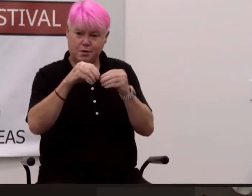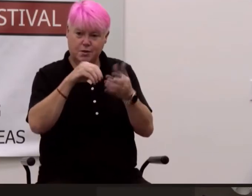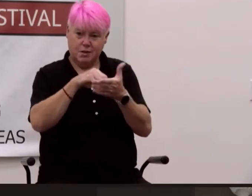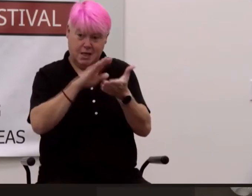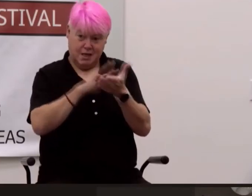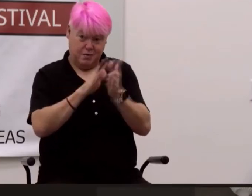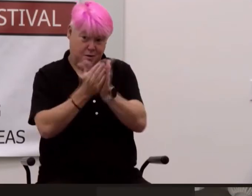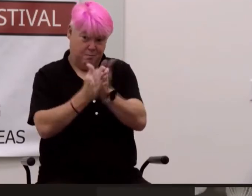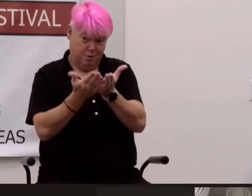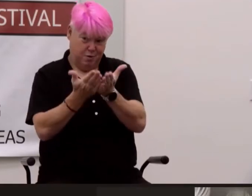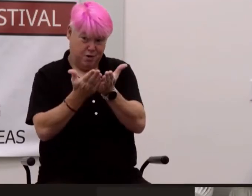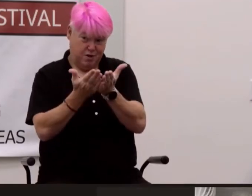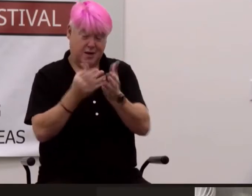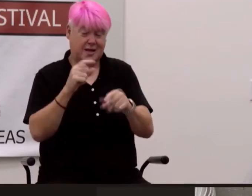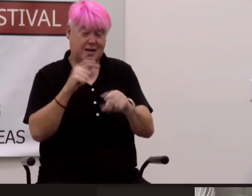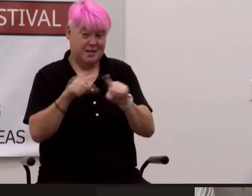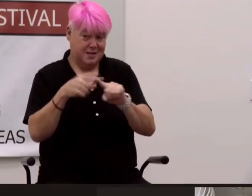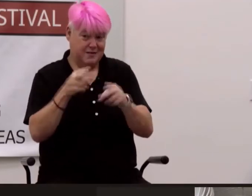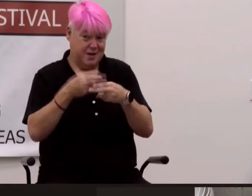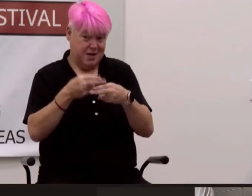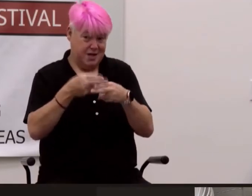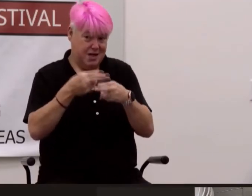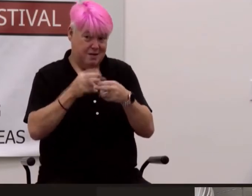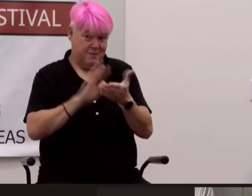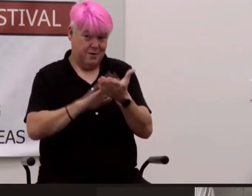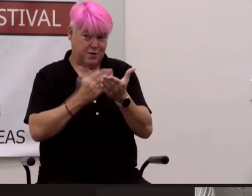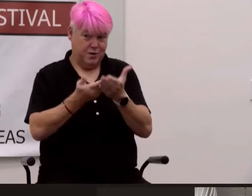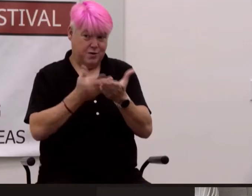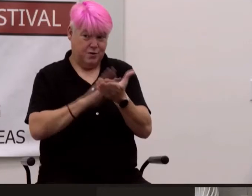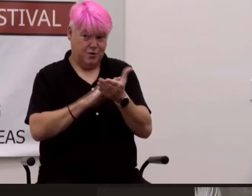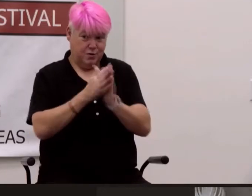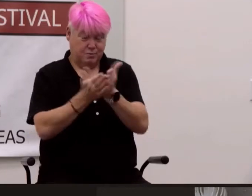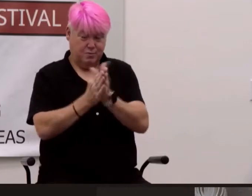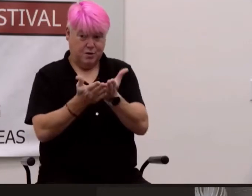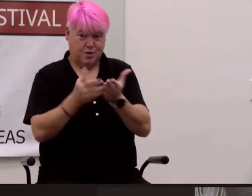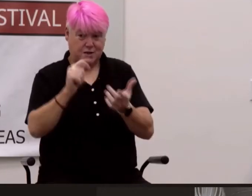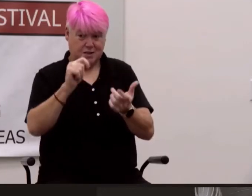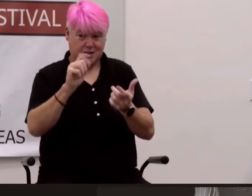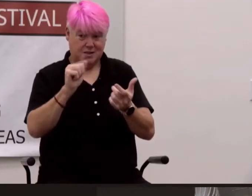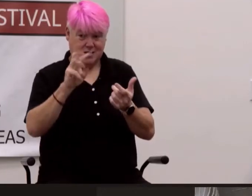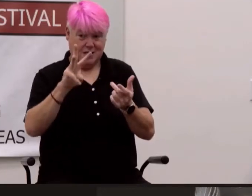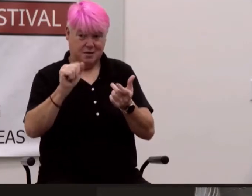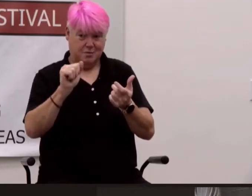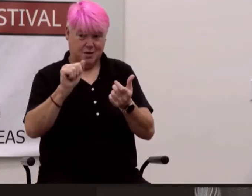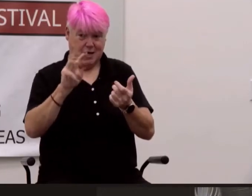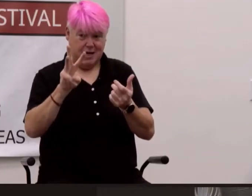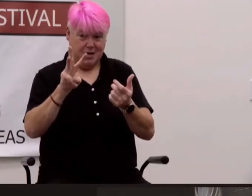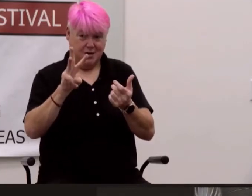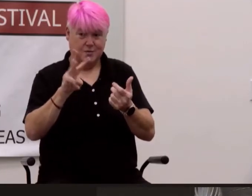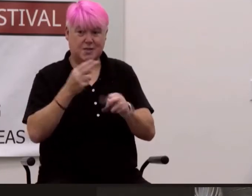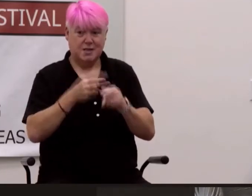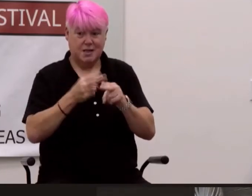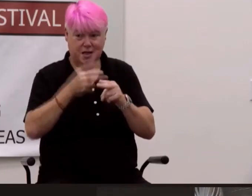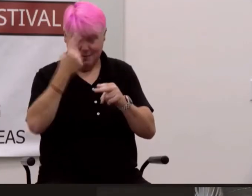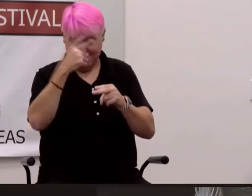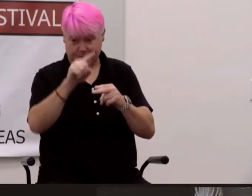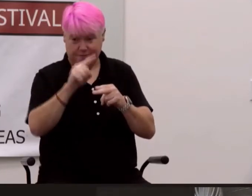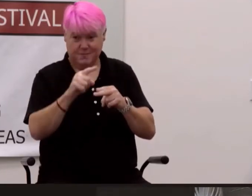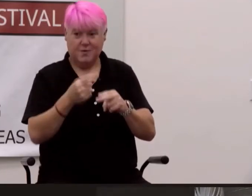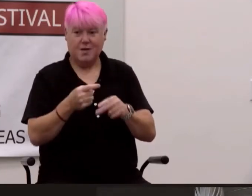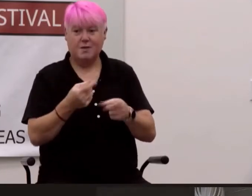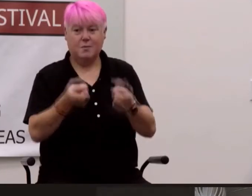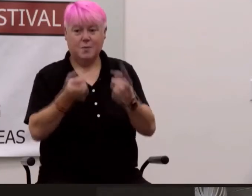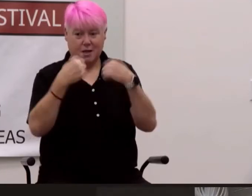and we had a different name for the cookbook, because tawâw was actually a name for the cookbook that came when we had